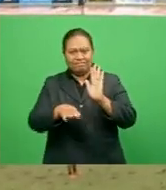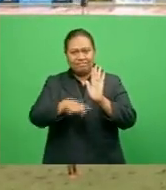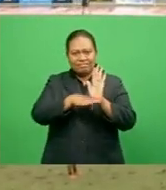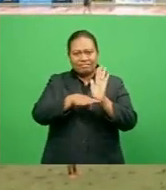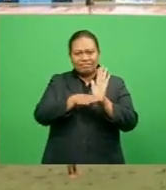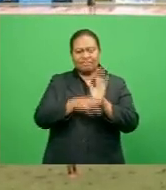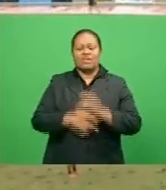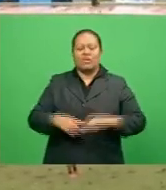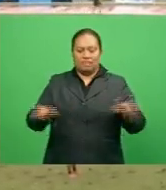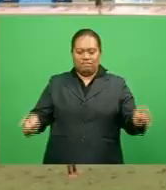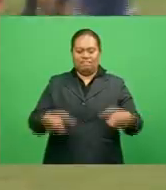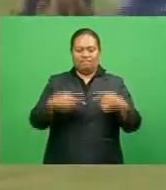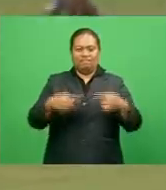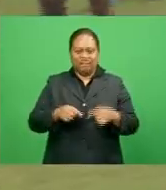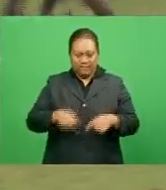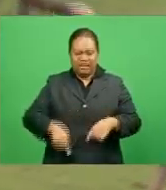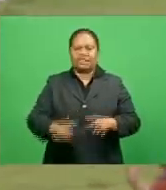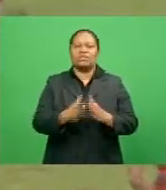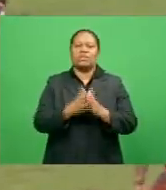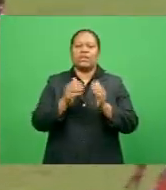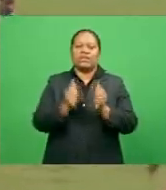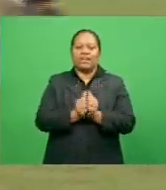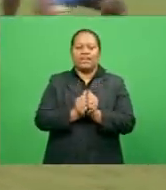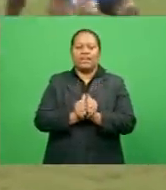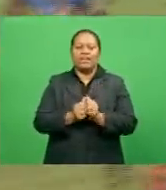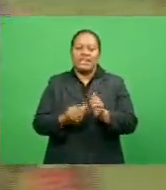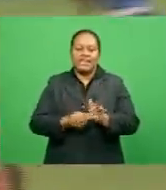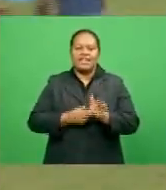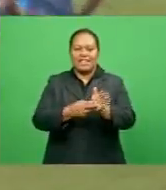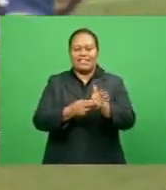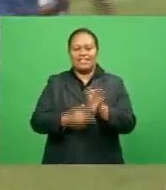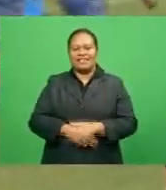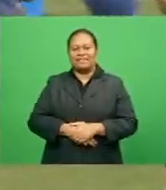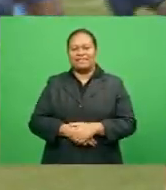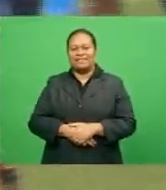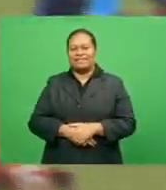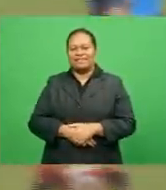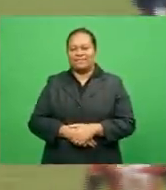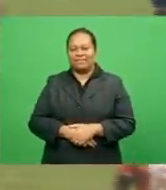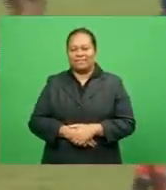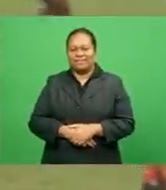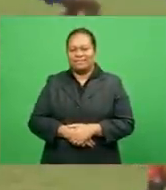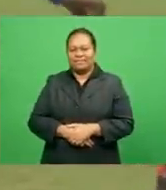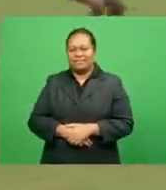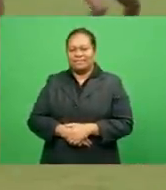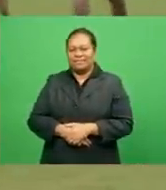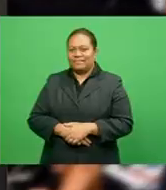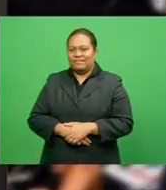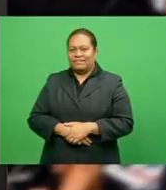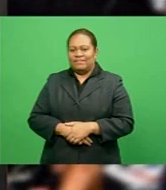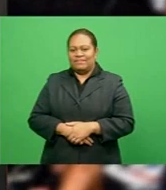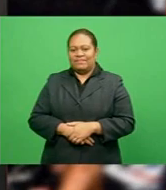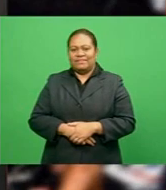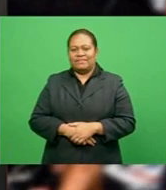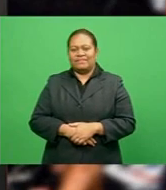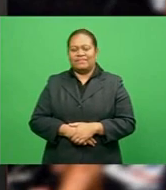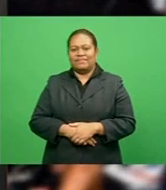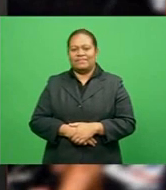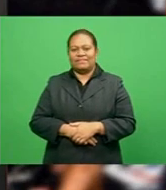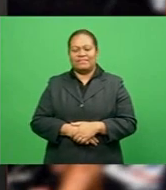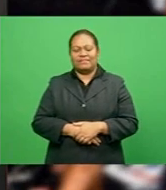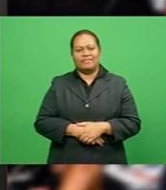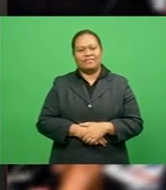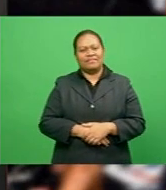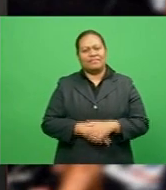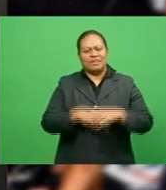will face off this week at Prince Charles Park in Nandi. Carleni Tavi, FBC Sports. Hawke's Bay is the